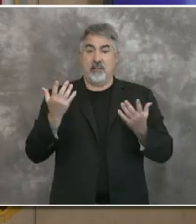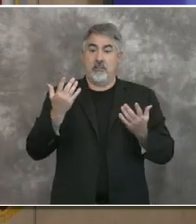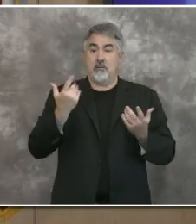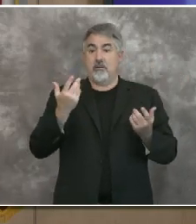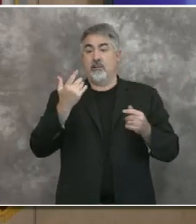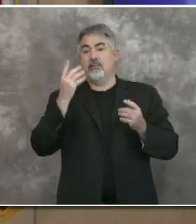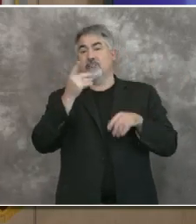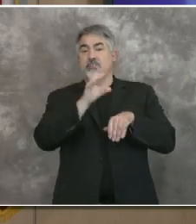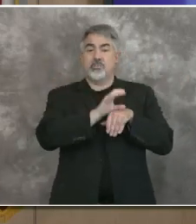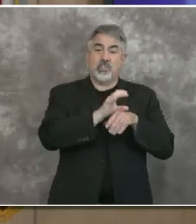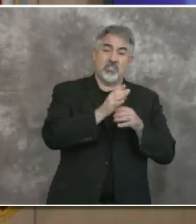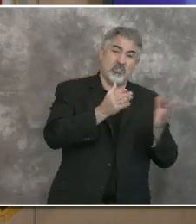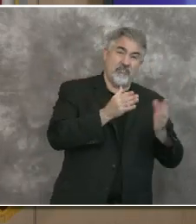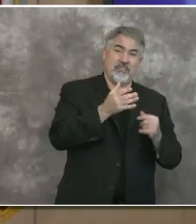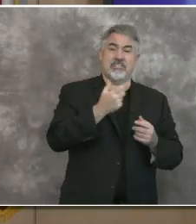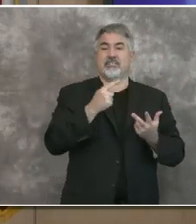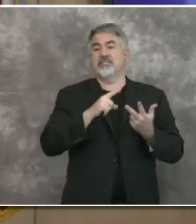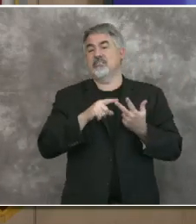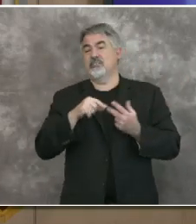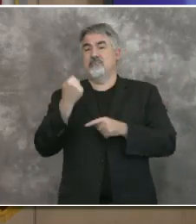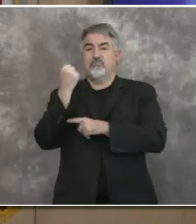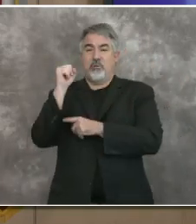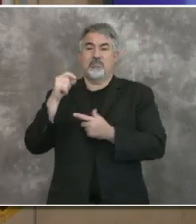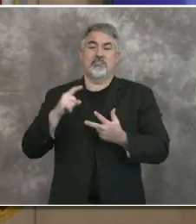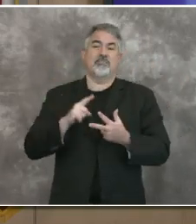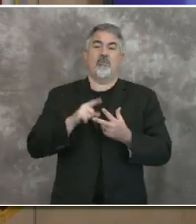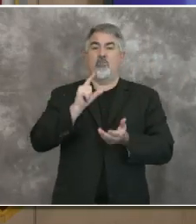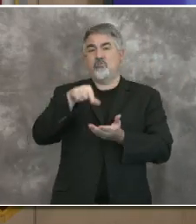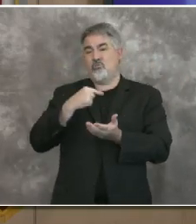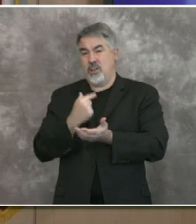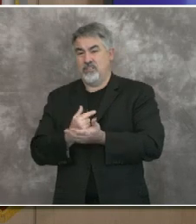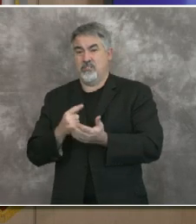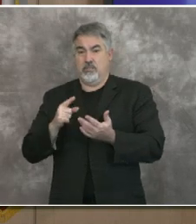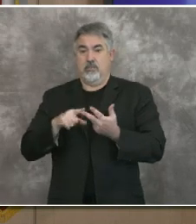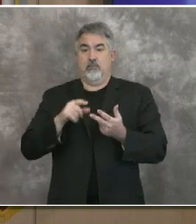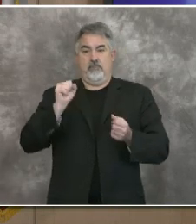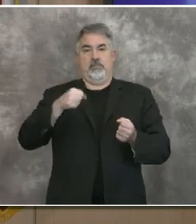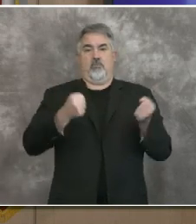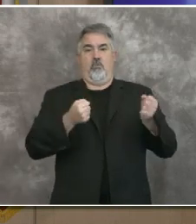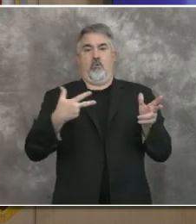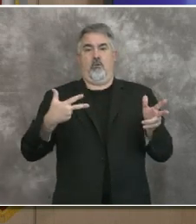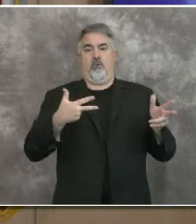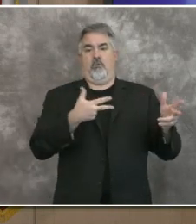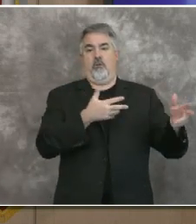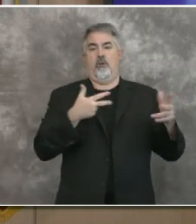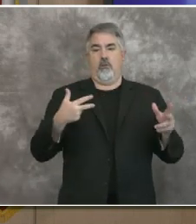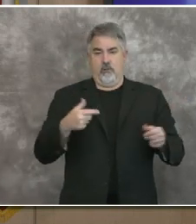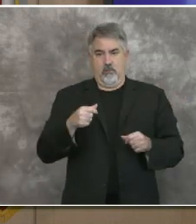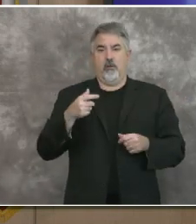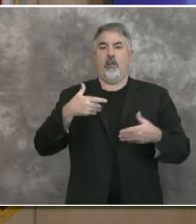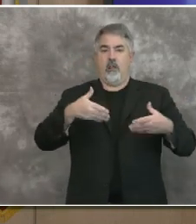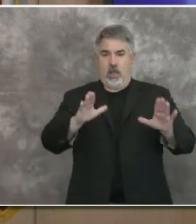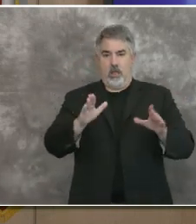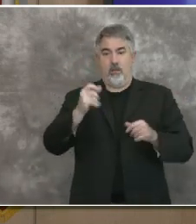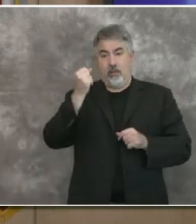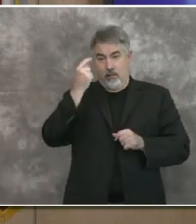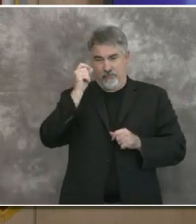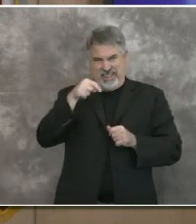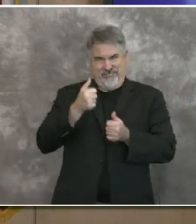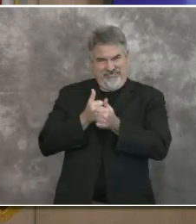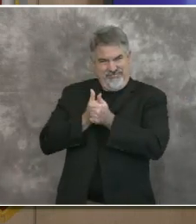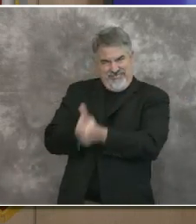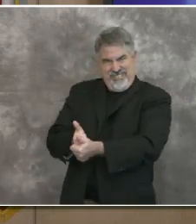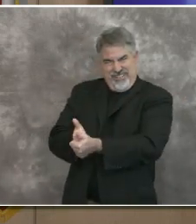or protests or graduation-type events, that those are allowable provided they follow the local public